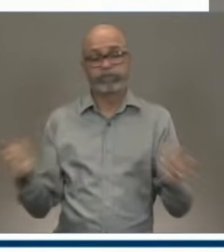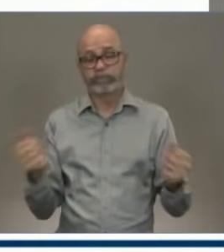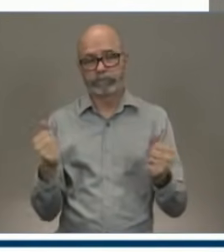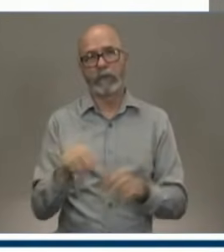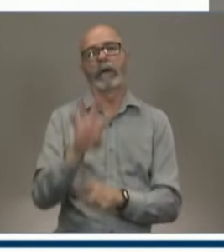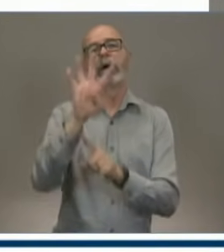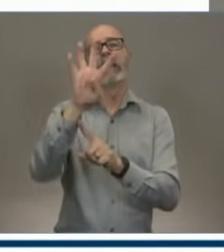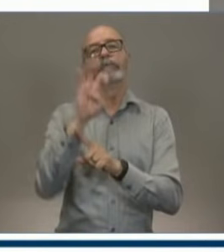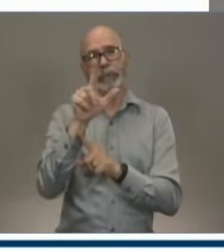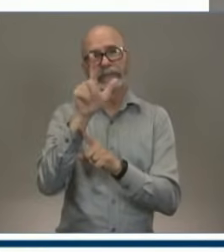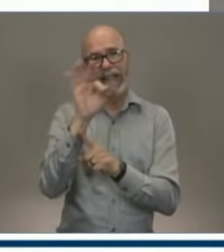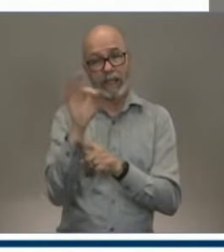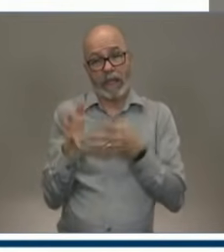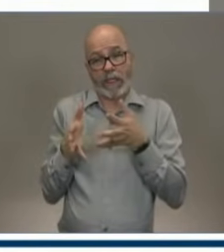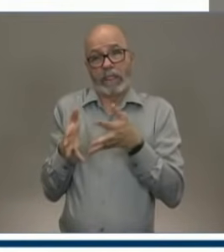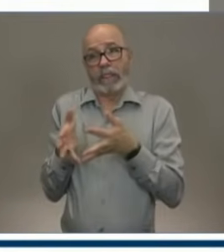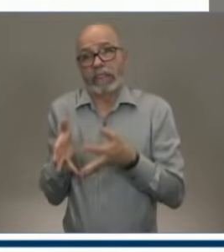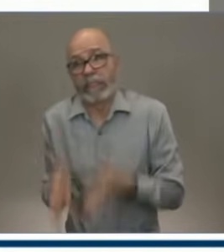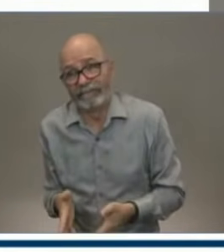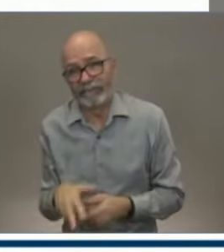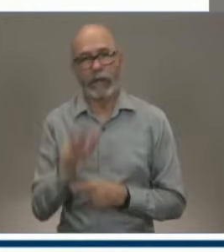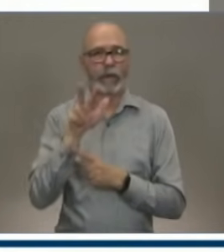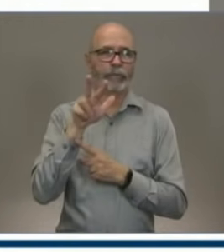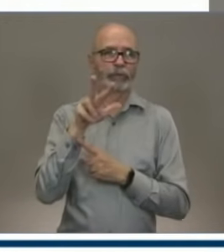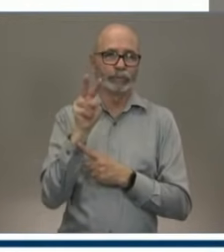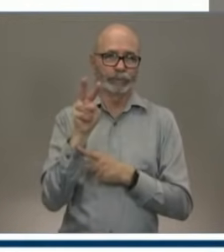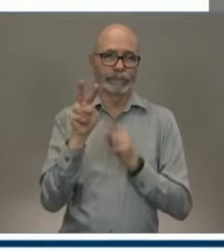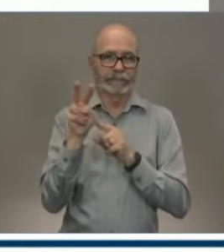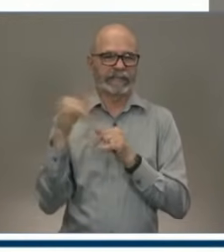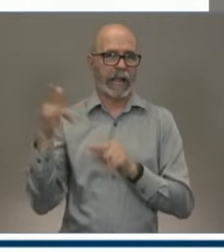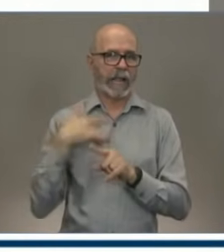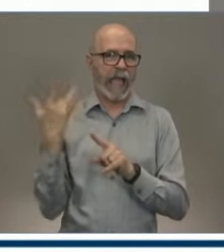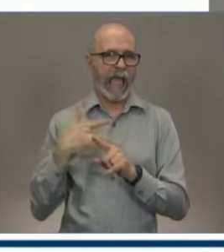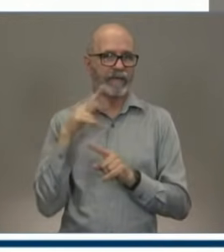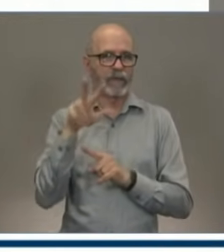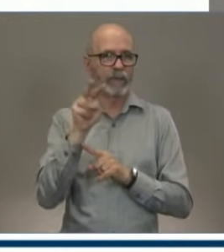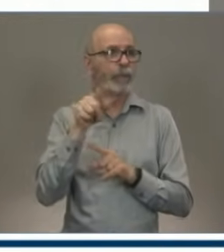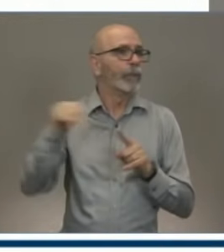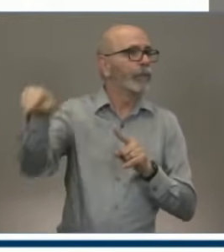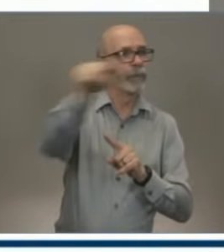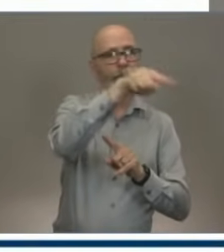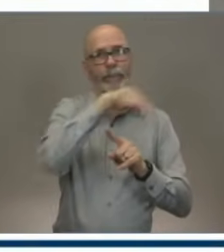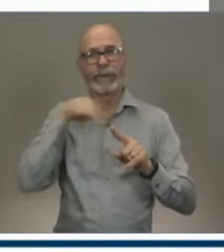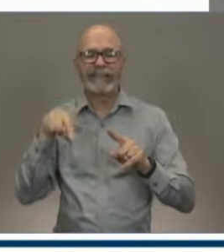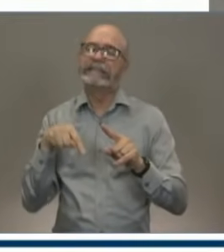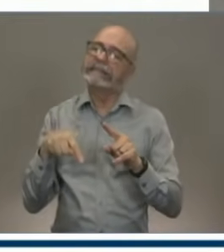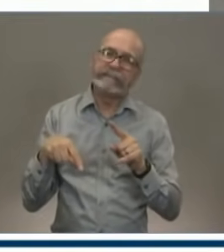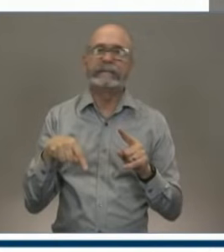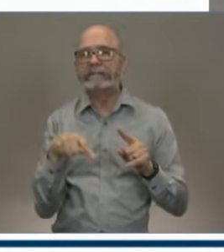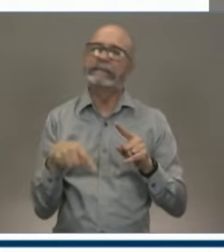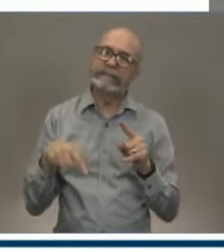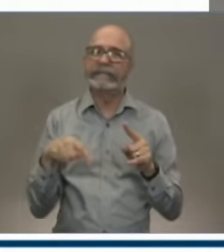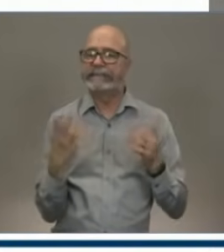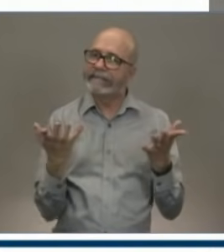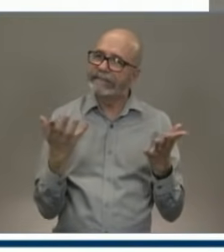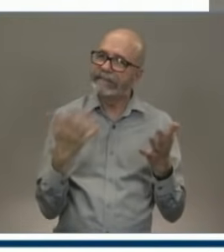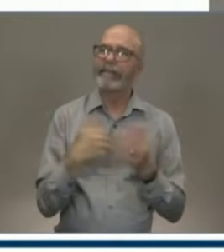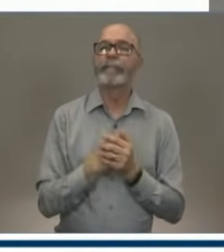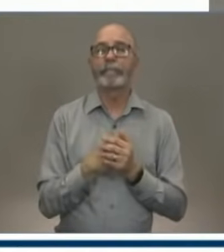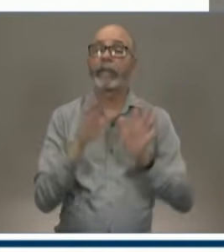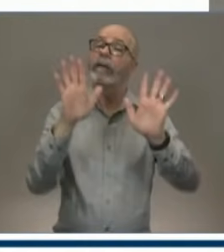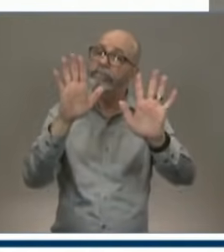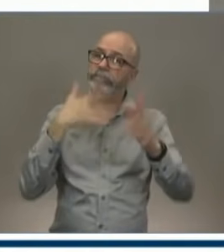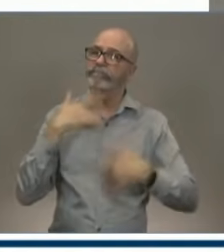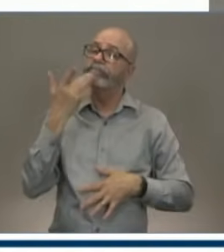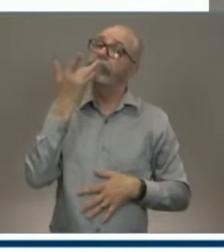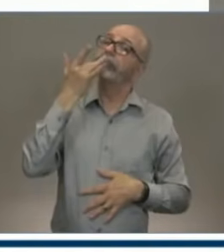COVID-19 across all 4 health zones in the province. And unfortunately, we still have no one in